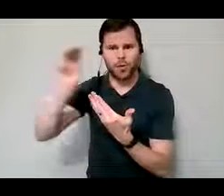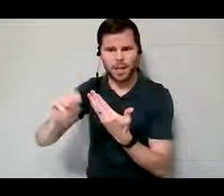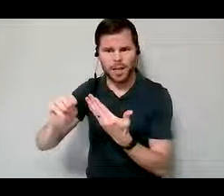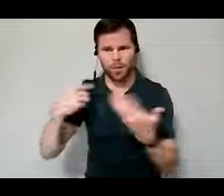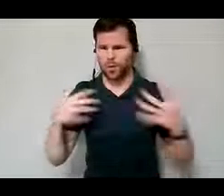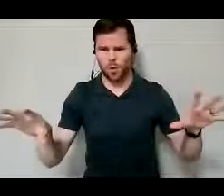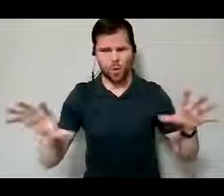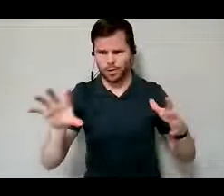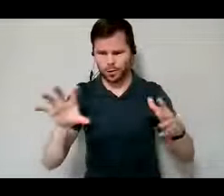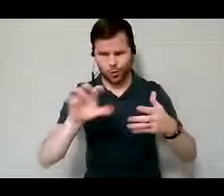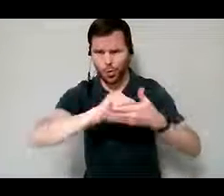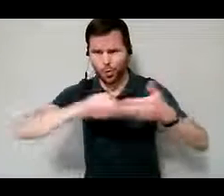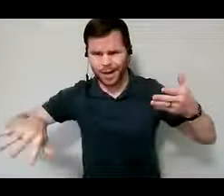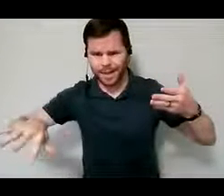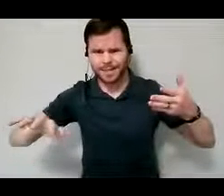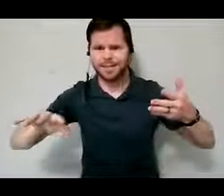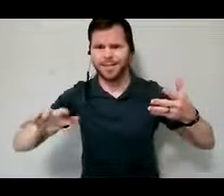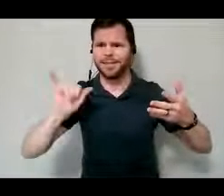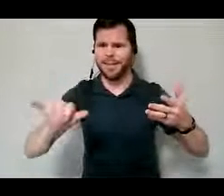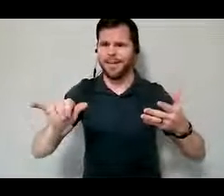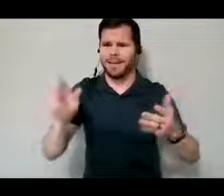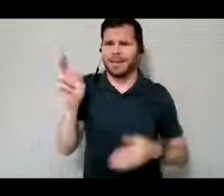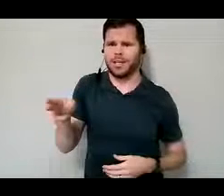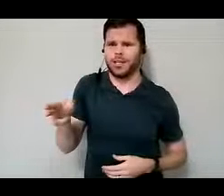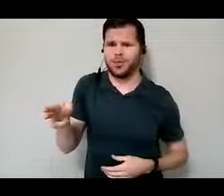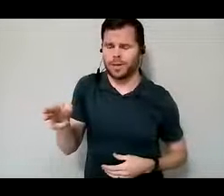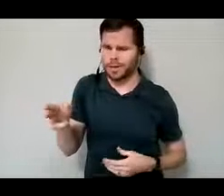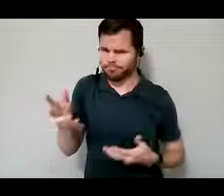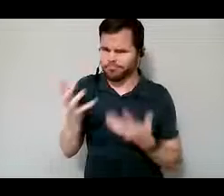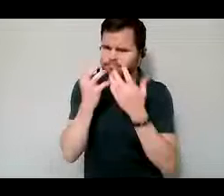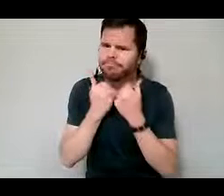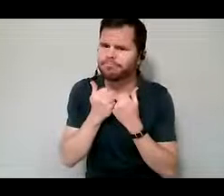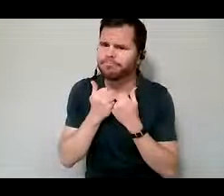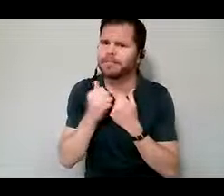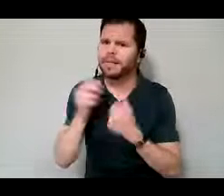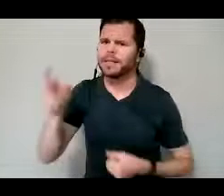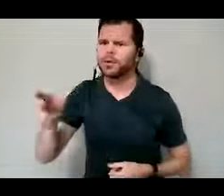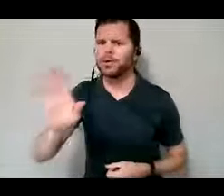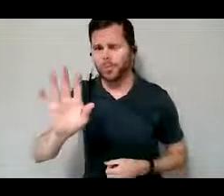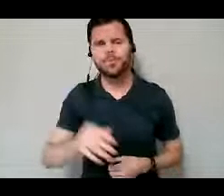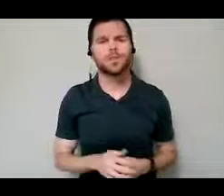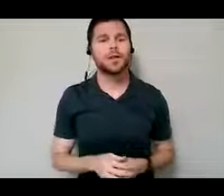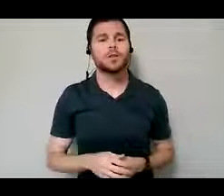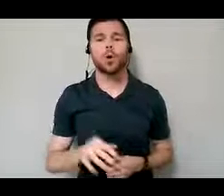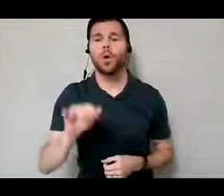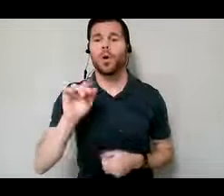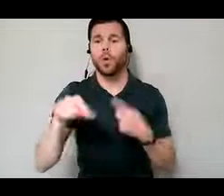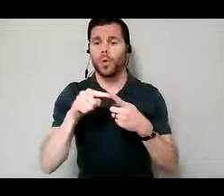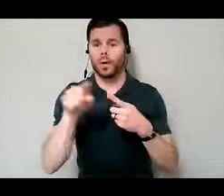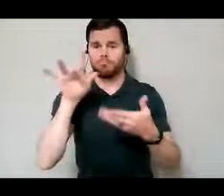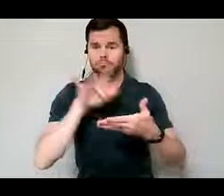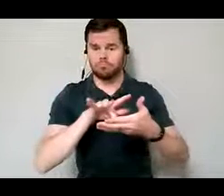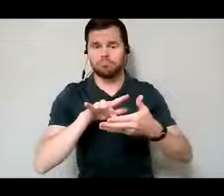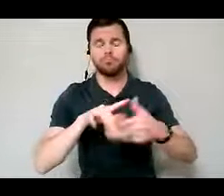course. So when you go here, it will take you to this website, right, where you can learn a little bit more about